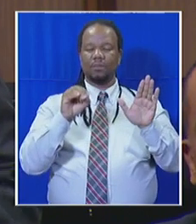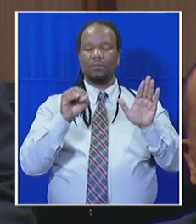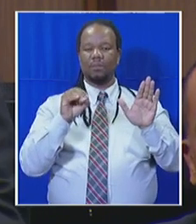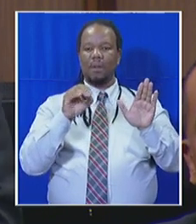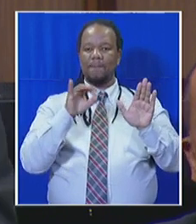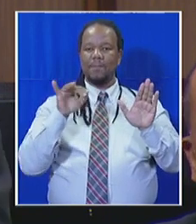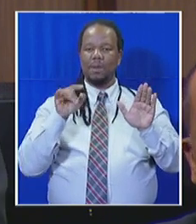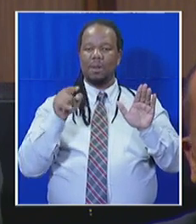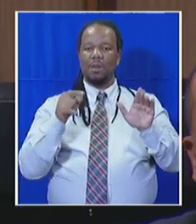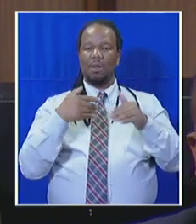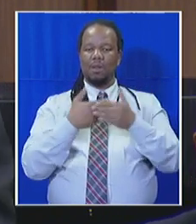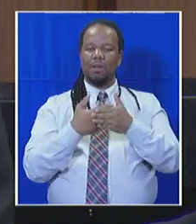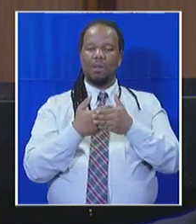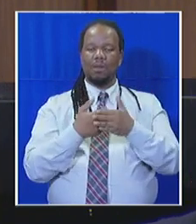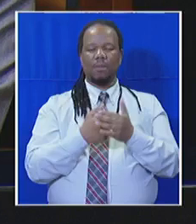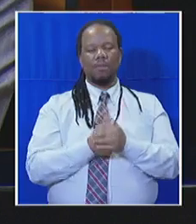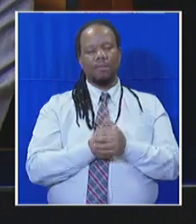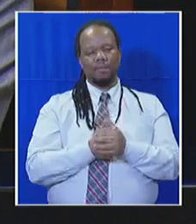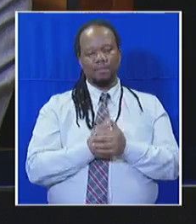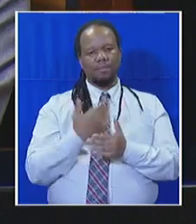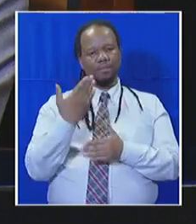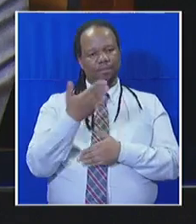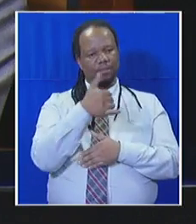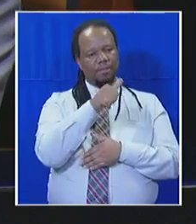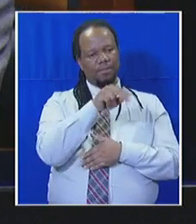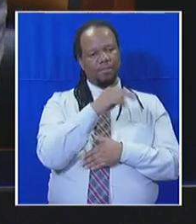oversupply of steel. I so move. The ANC.